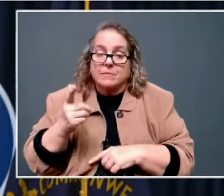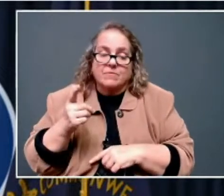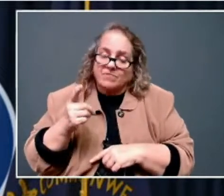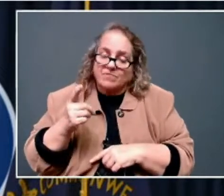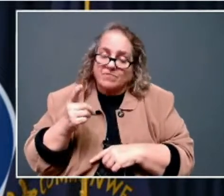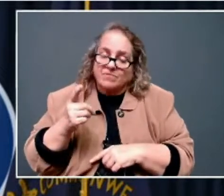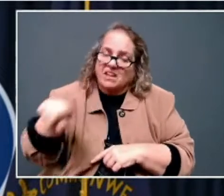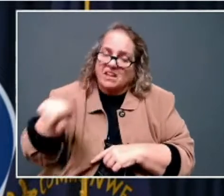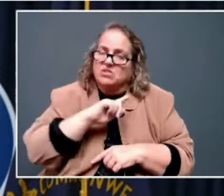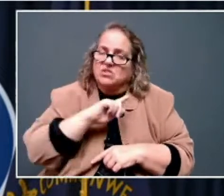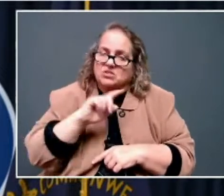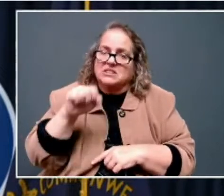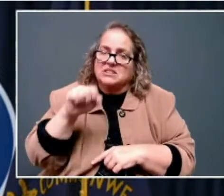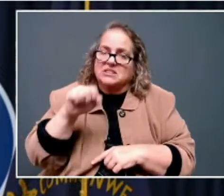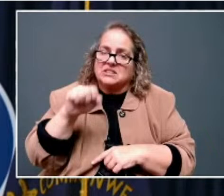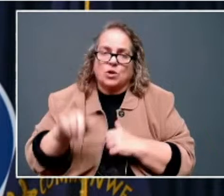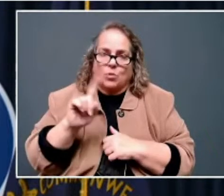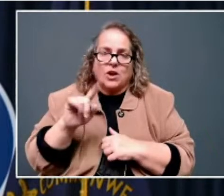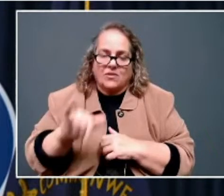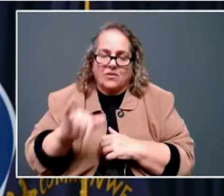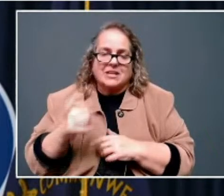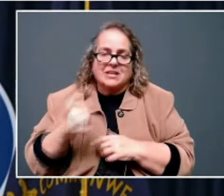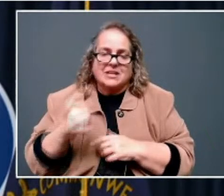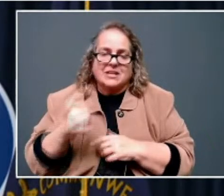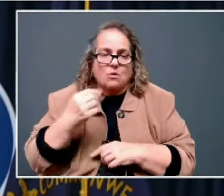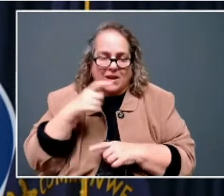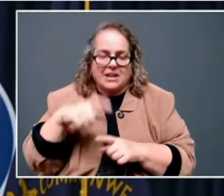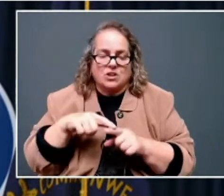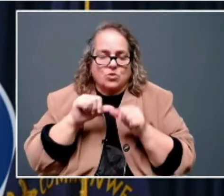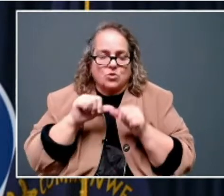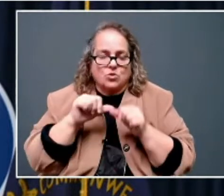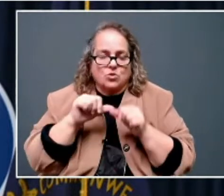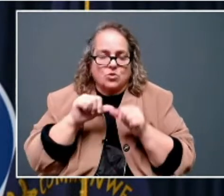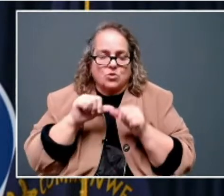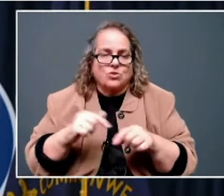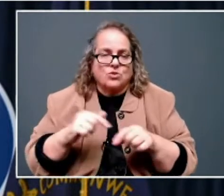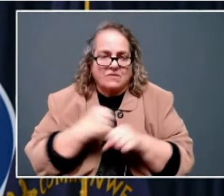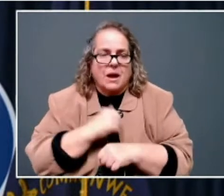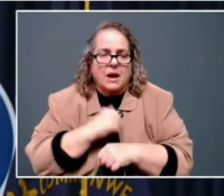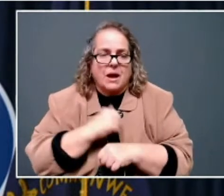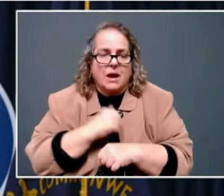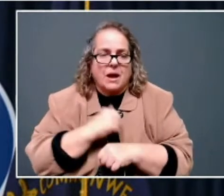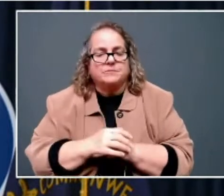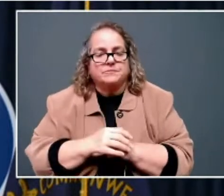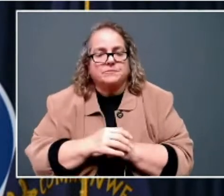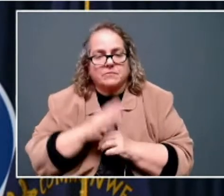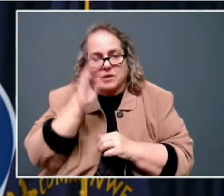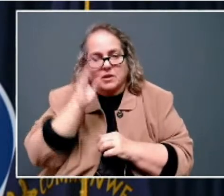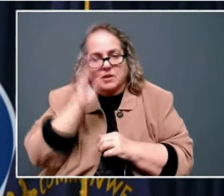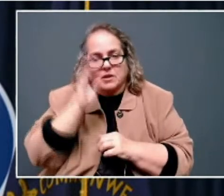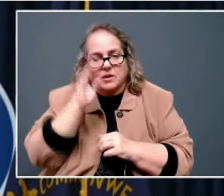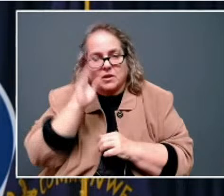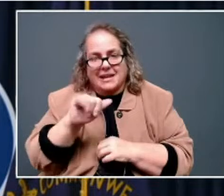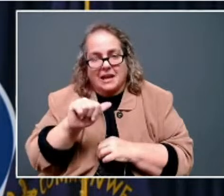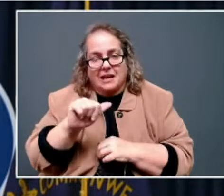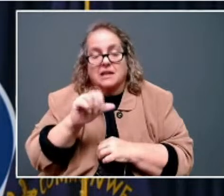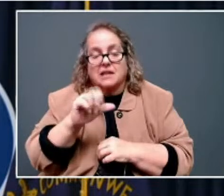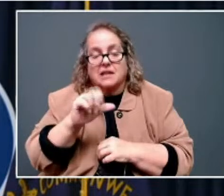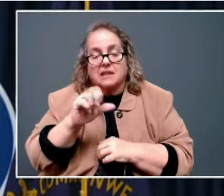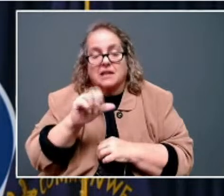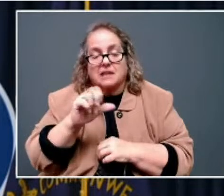droves everywhere these days, and we need to continue to fight back. I know the media is a good outlet to also